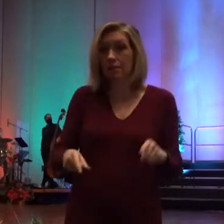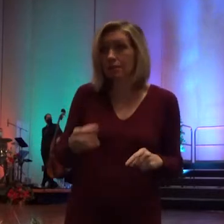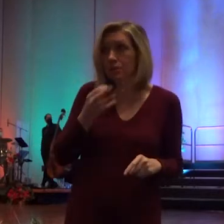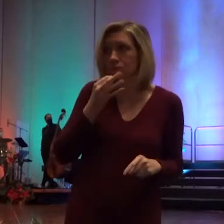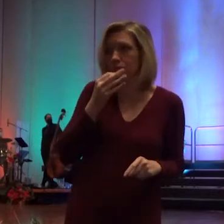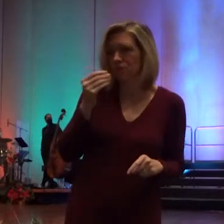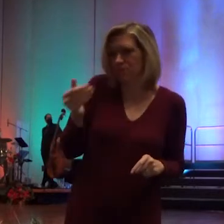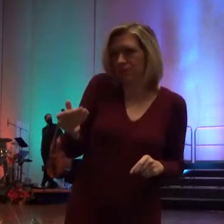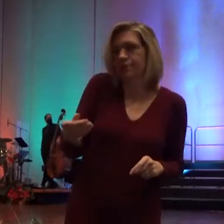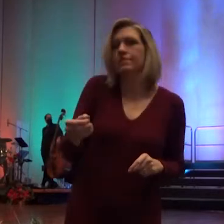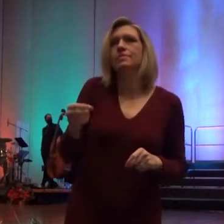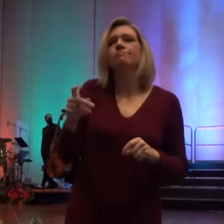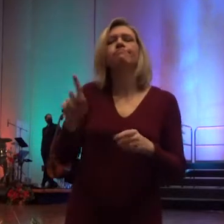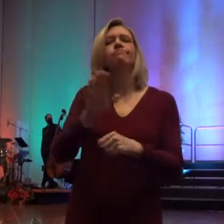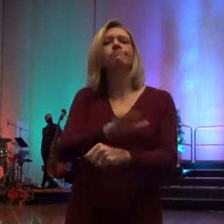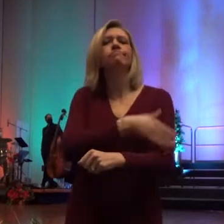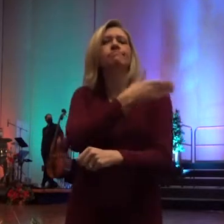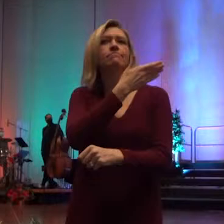Oh, holy